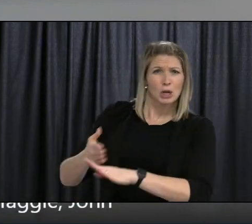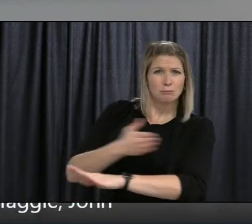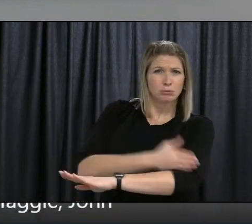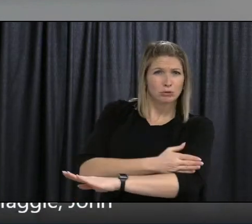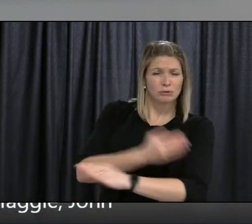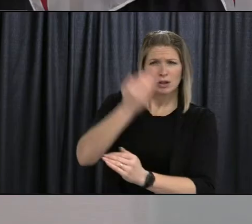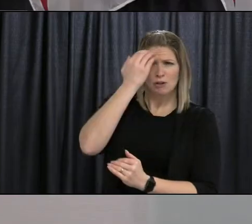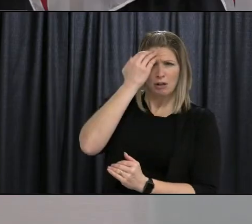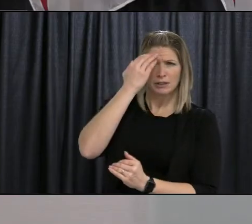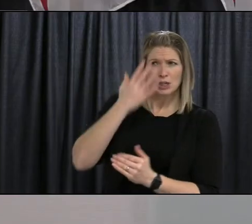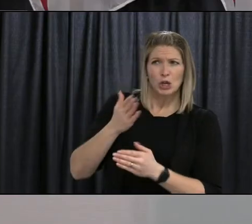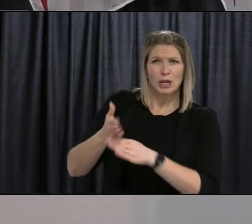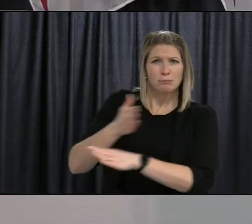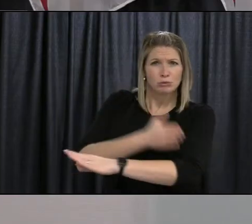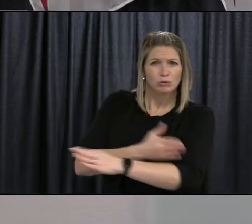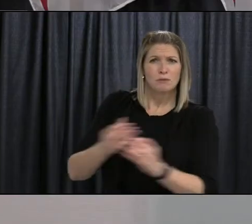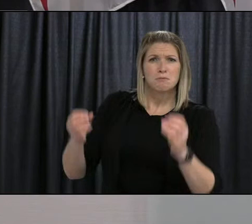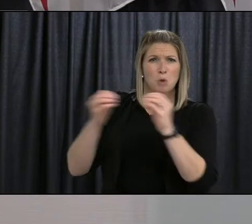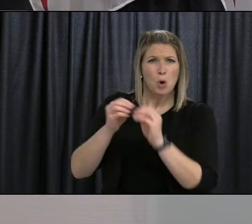Okay, thank you.